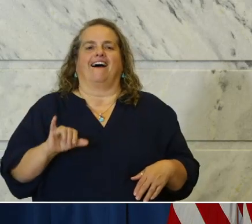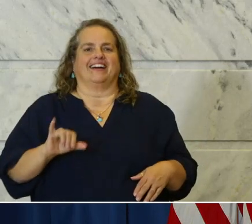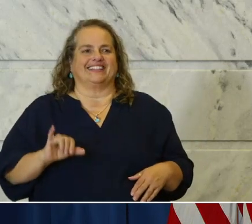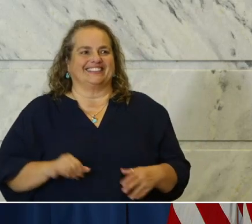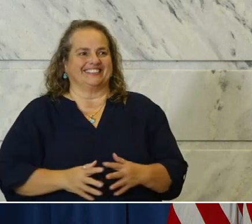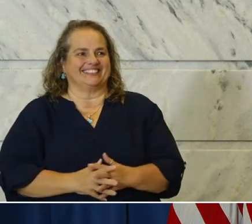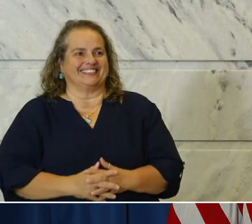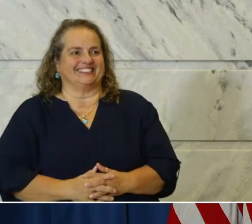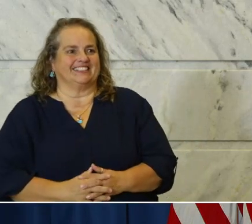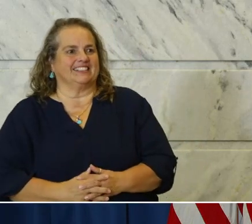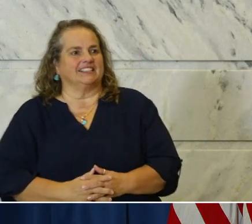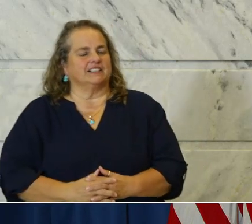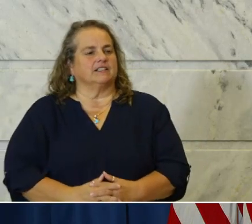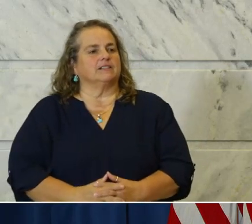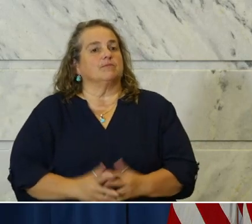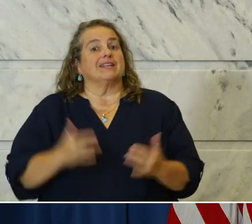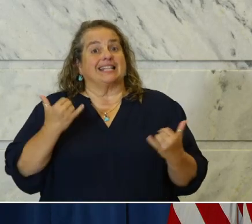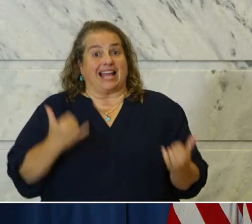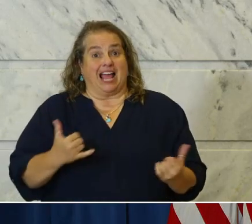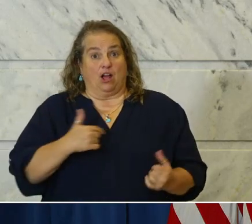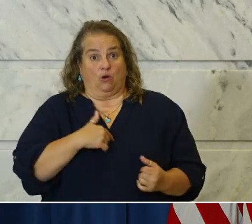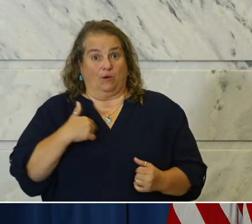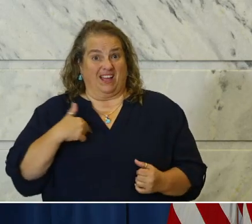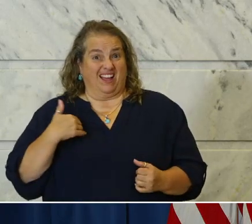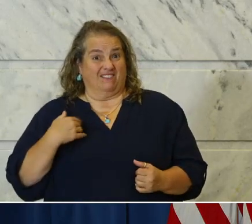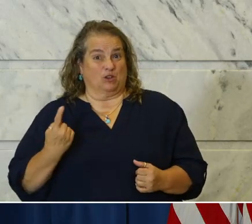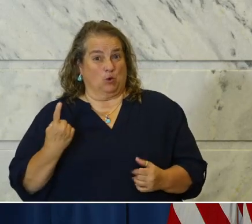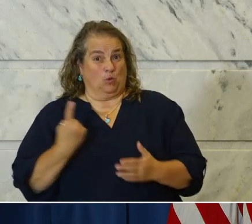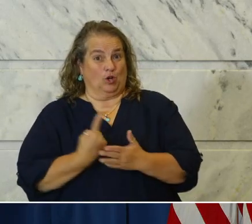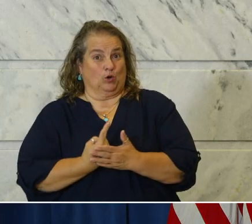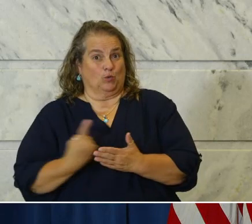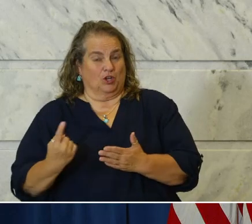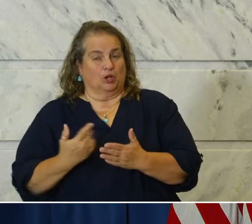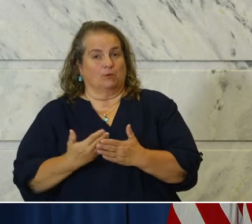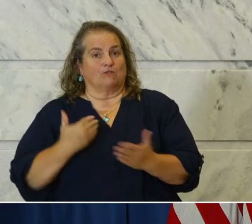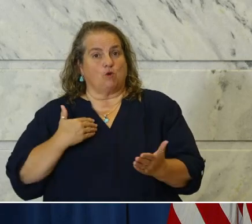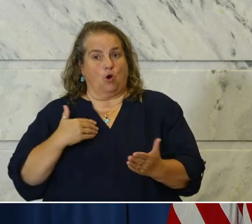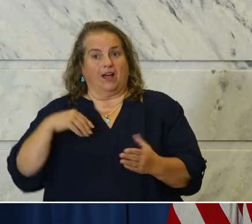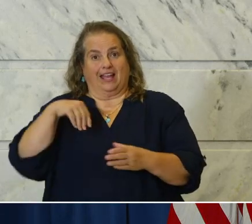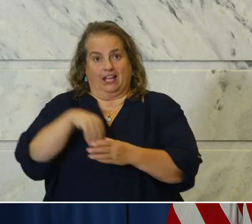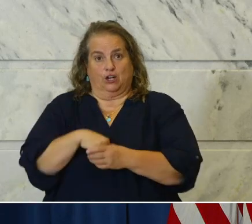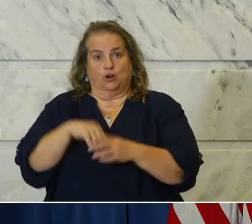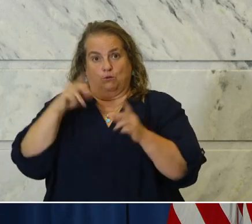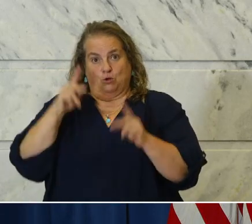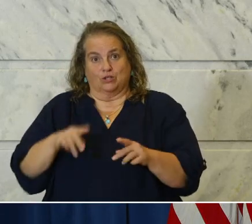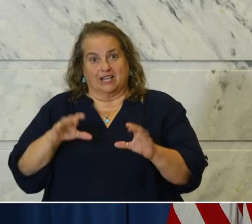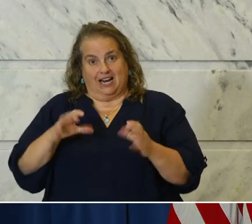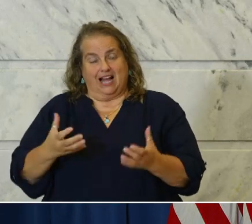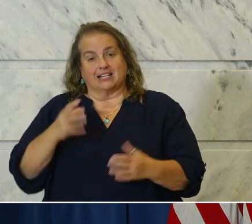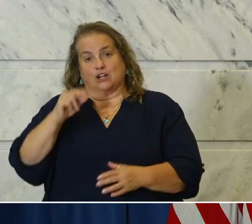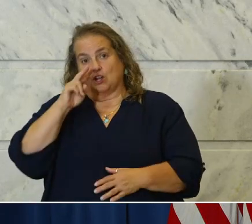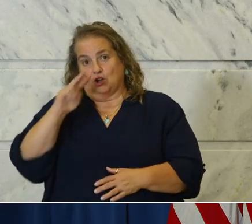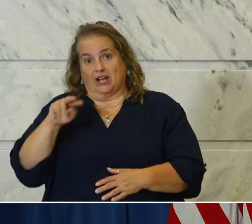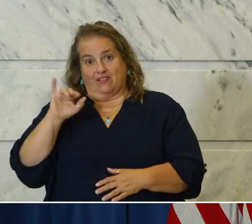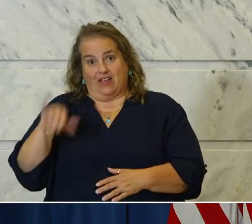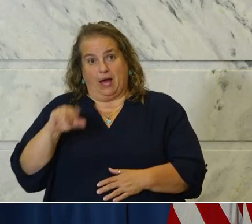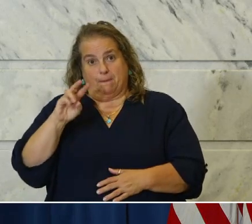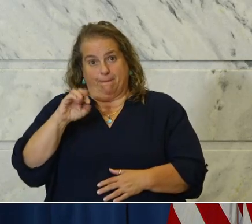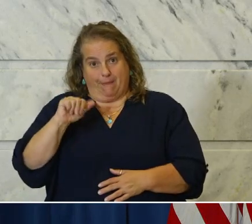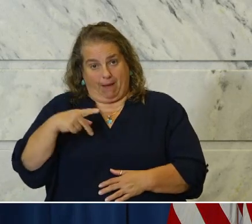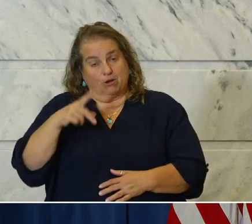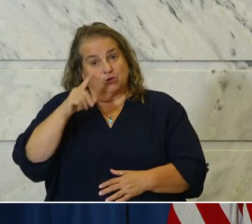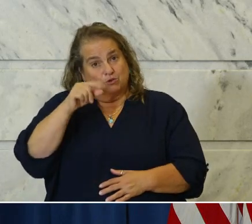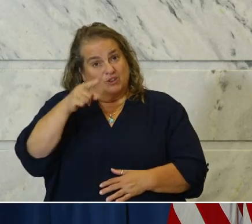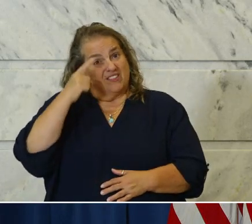Now that we are just a week out from your original recommendation of getting back to in-person classes and looking at that map that you showed, do you think Kentucky is